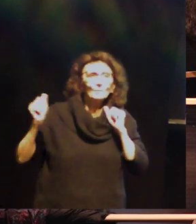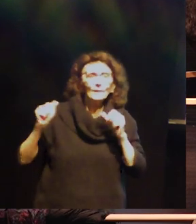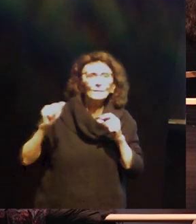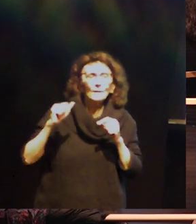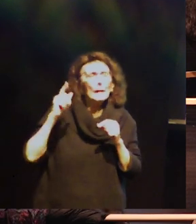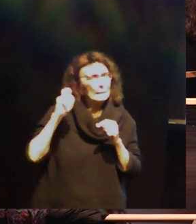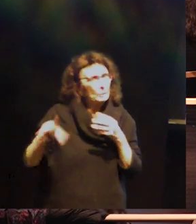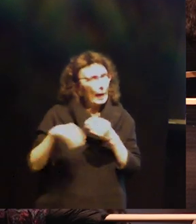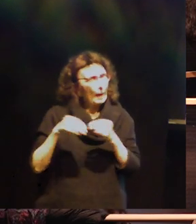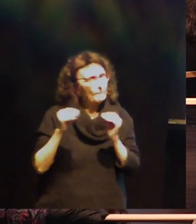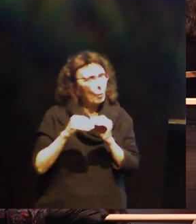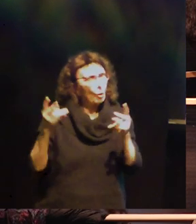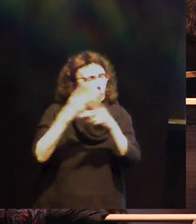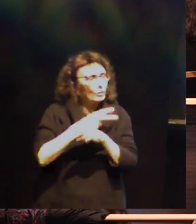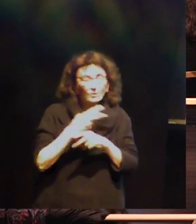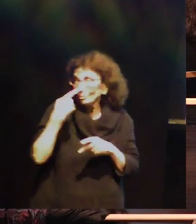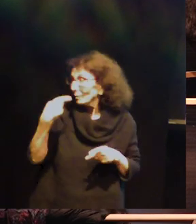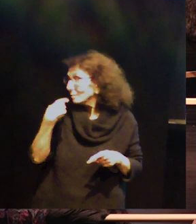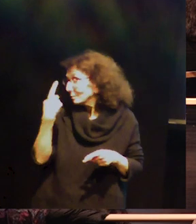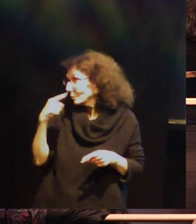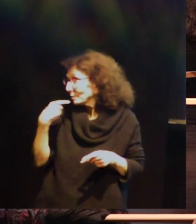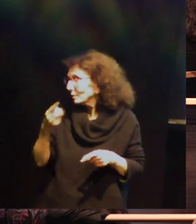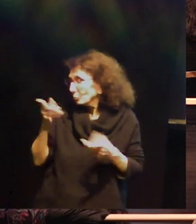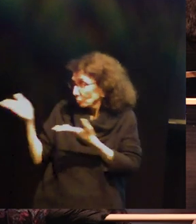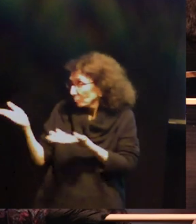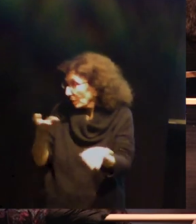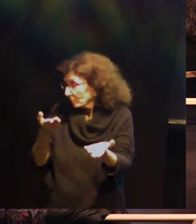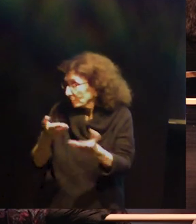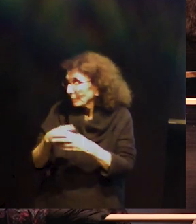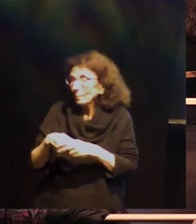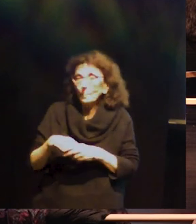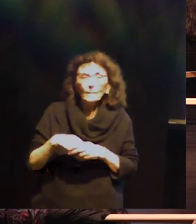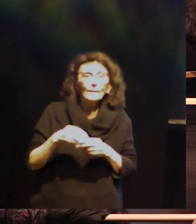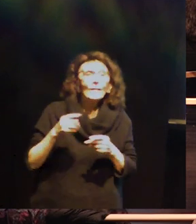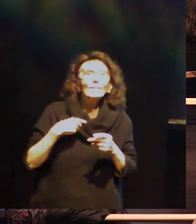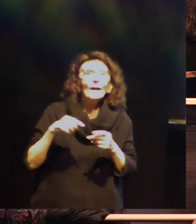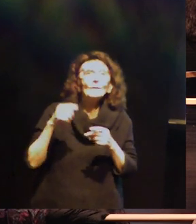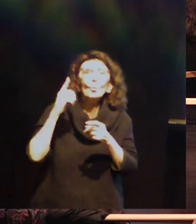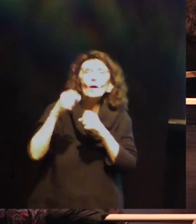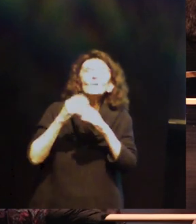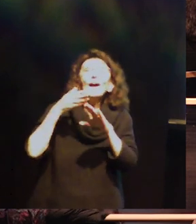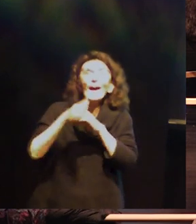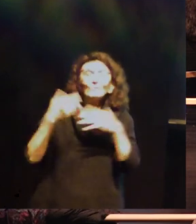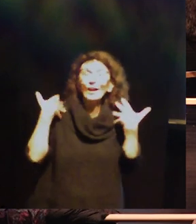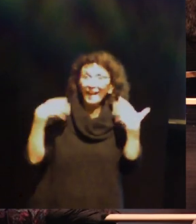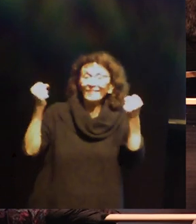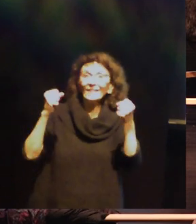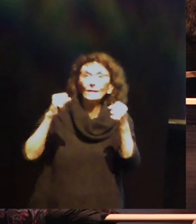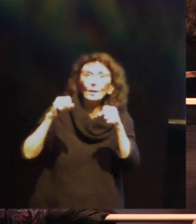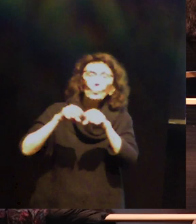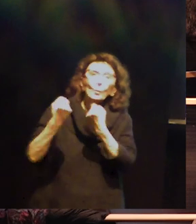wasn't enough. And can I tell them? Or you want to tell them? Yeah, go ahead. Well, he broke his neck a year later after recovering from the